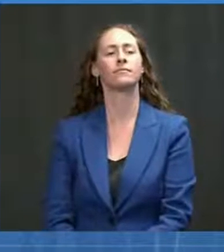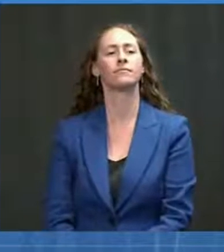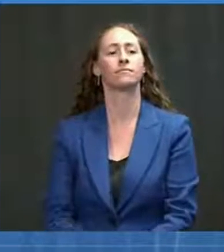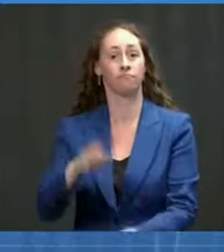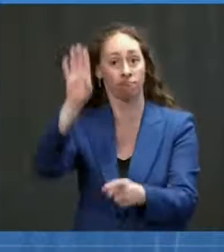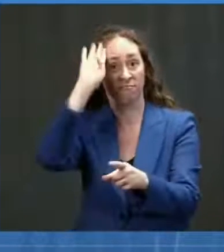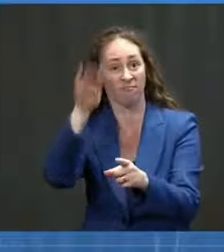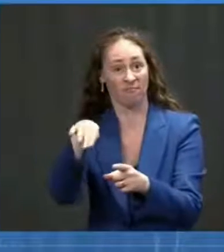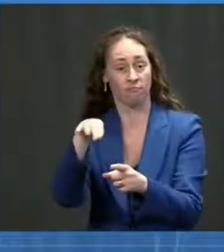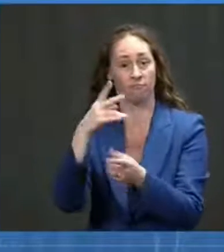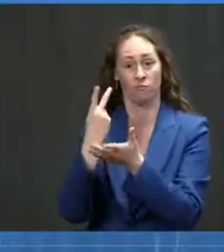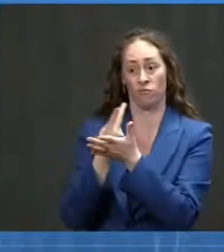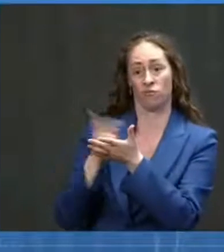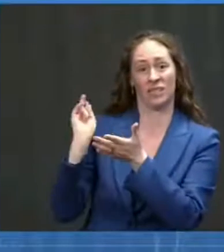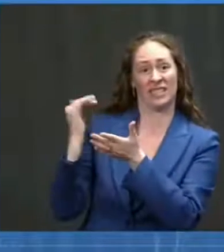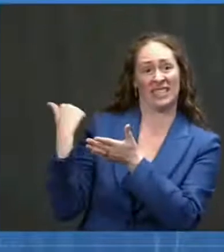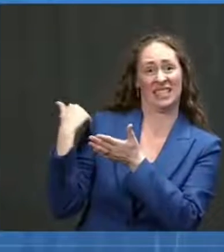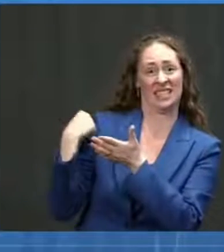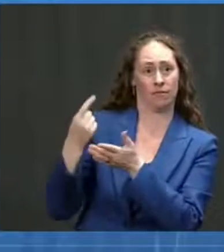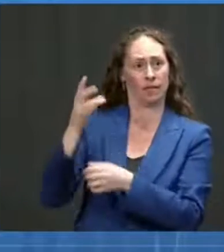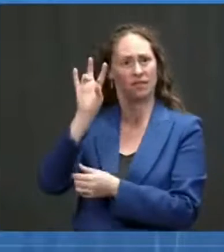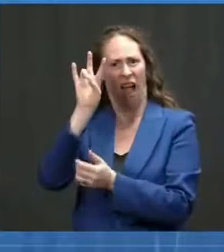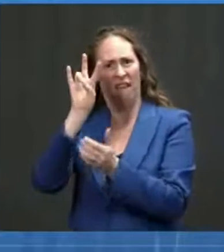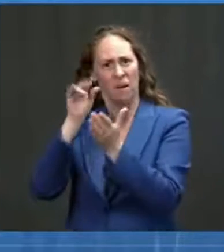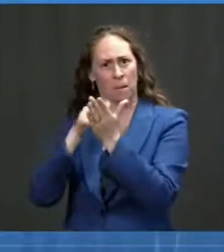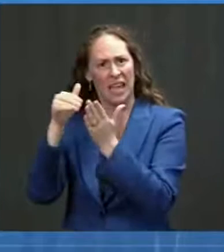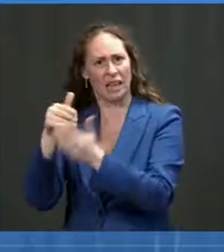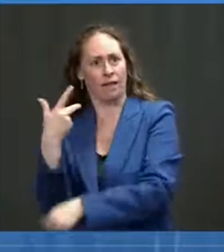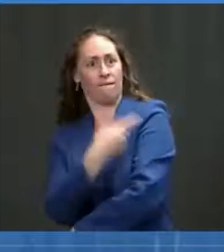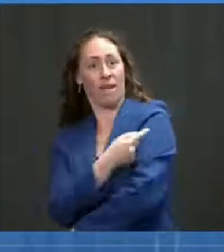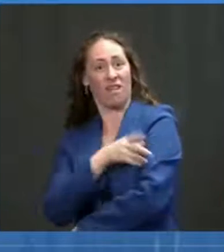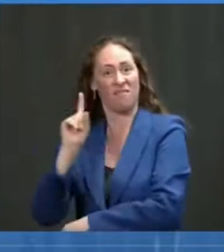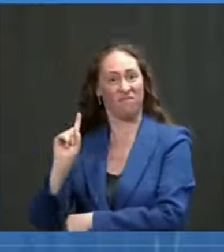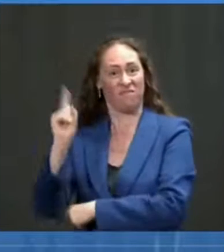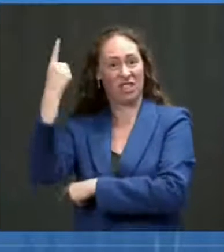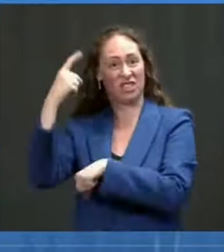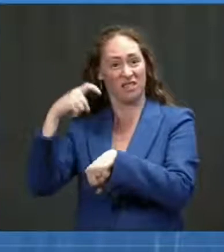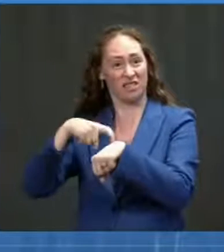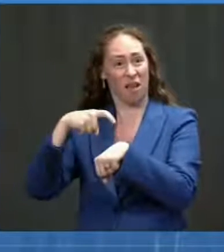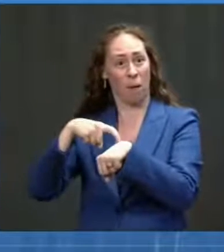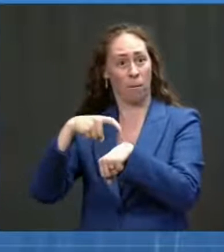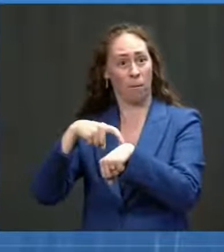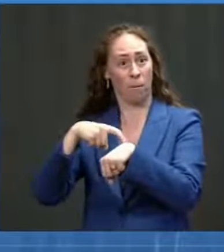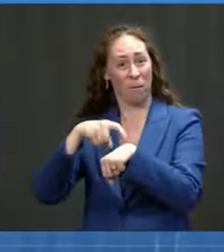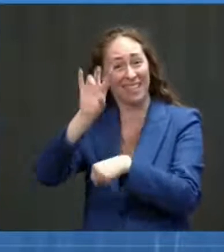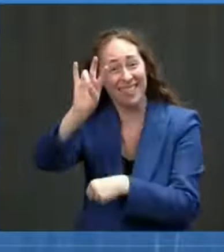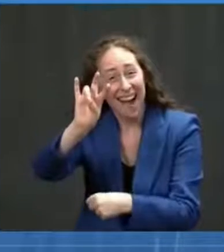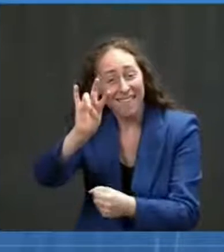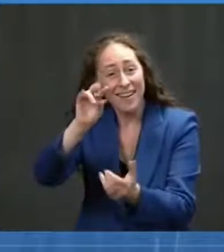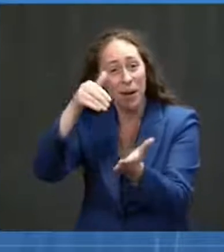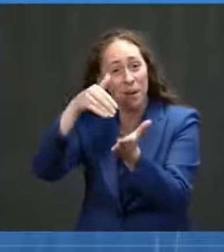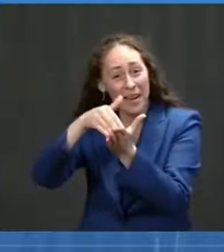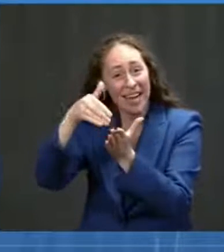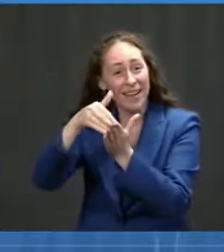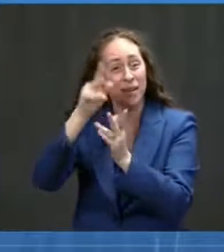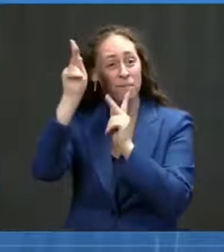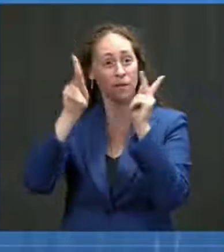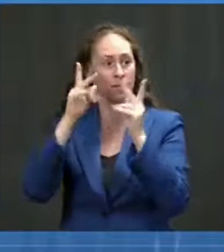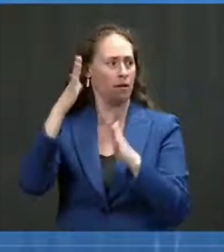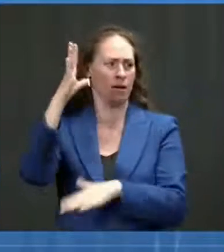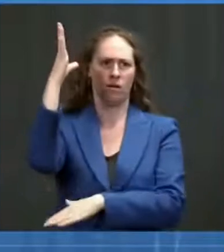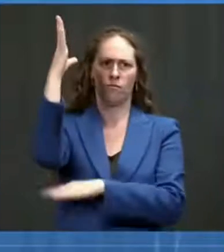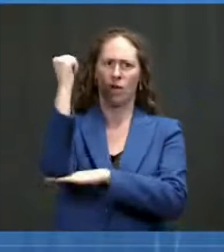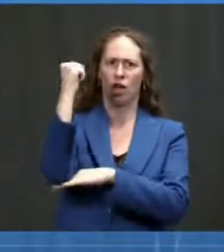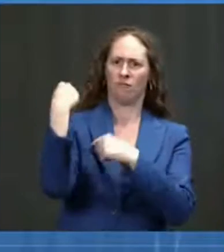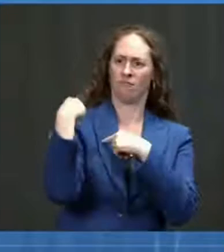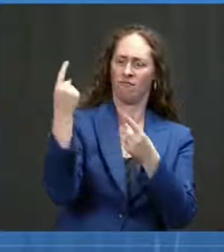their sleeves and gotten their first shot. 7 million, that's the highest 2-week total since